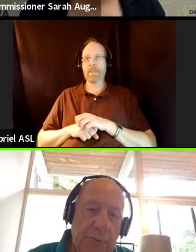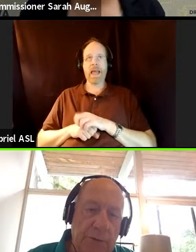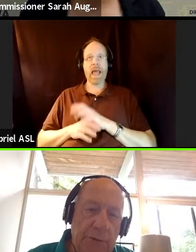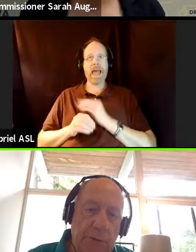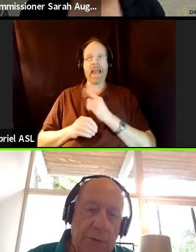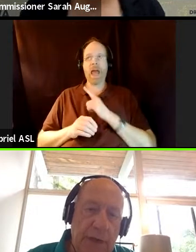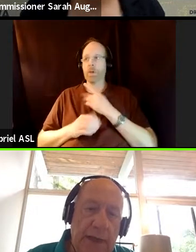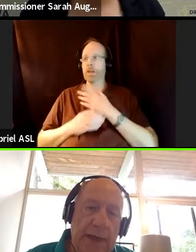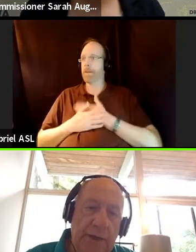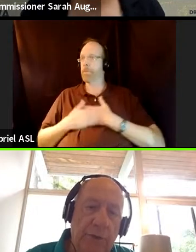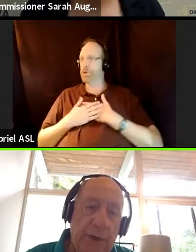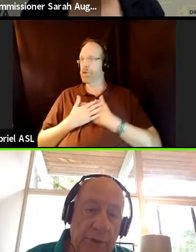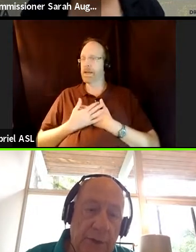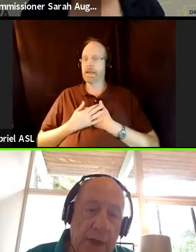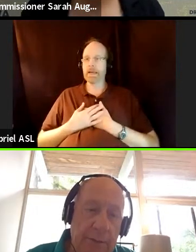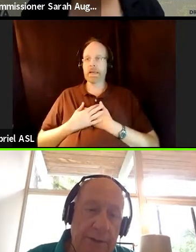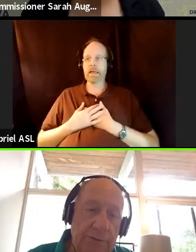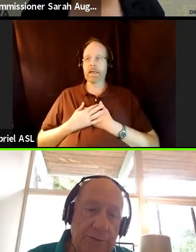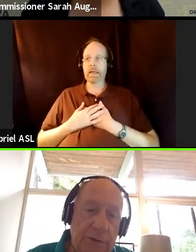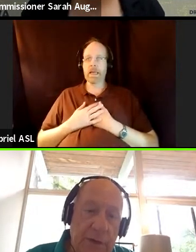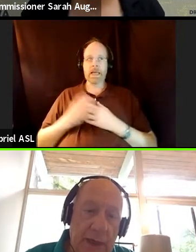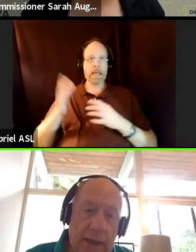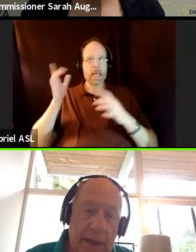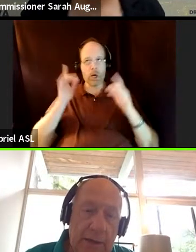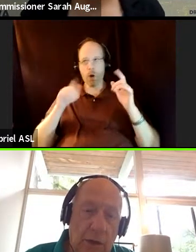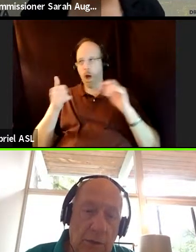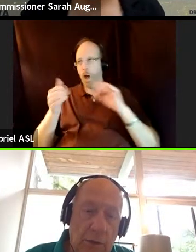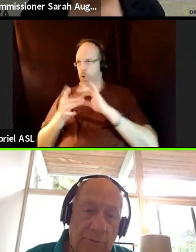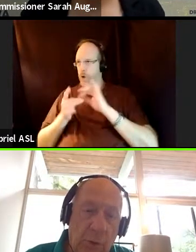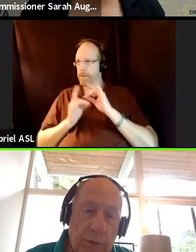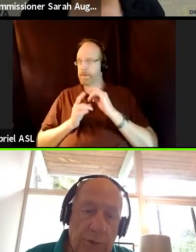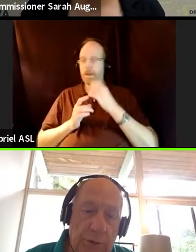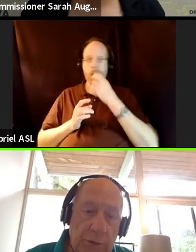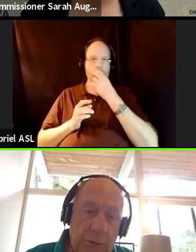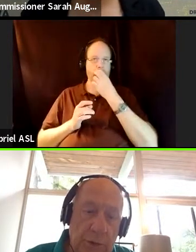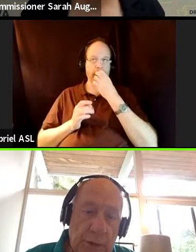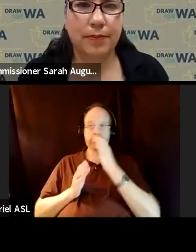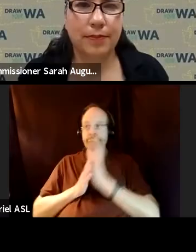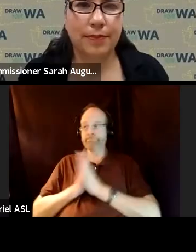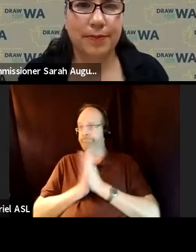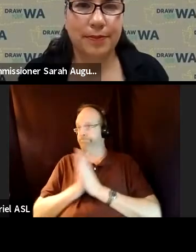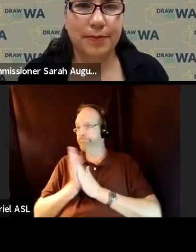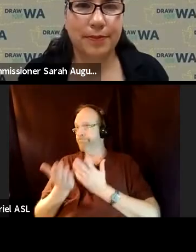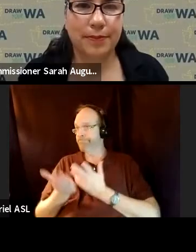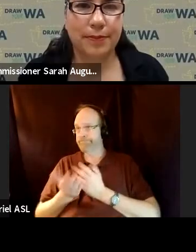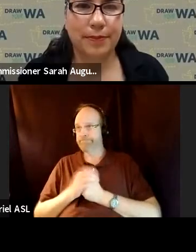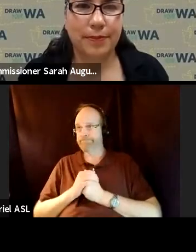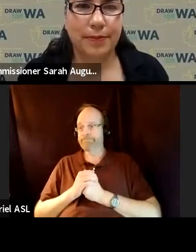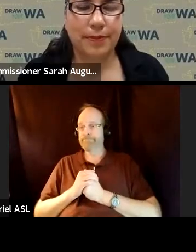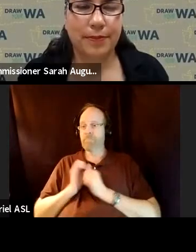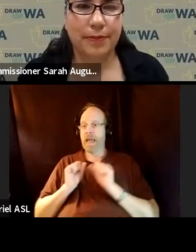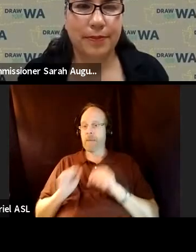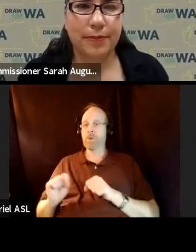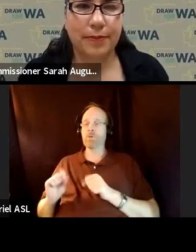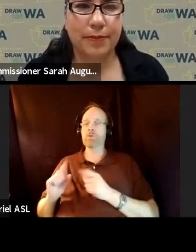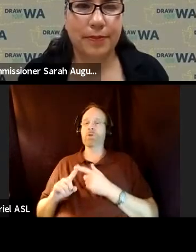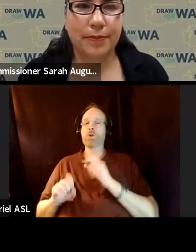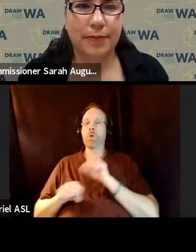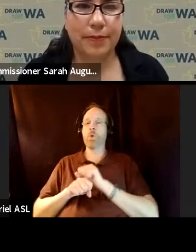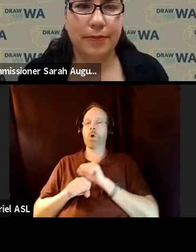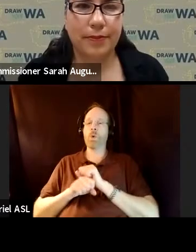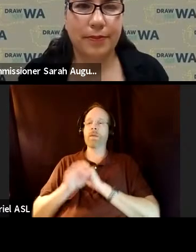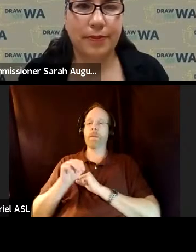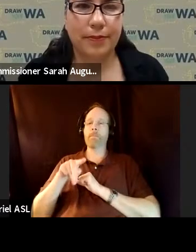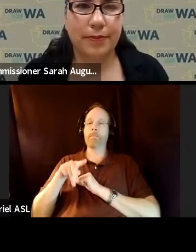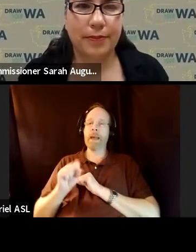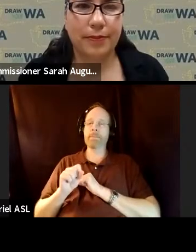appreciate being able to hear the other comments and look forward to being able to work with MAPS